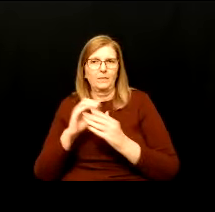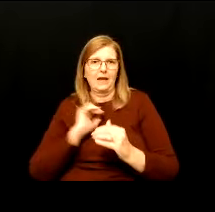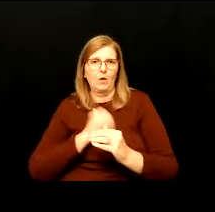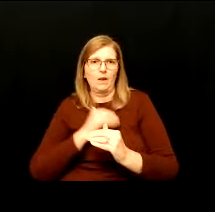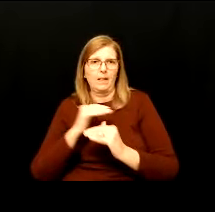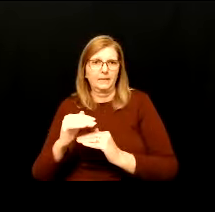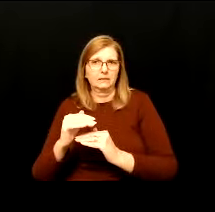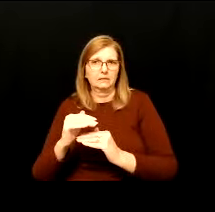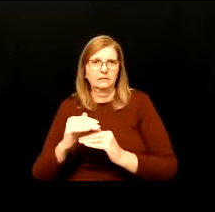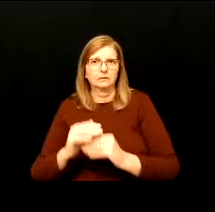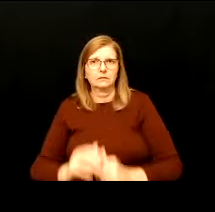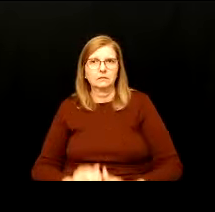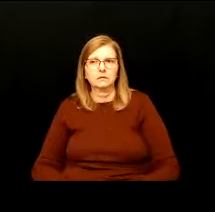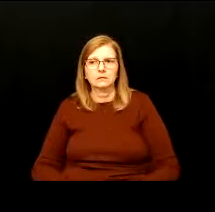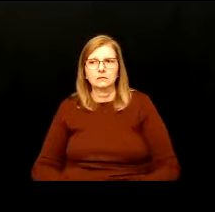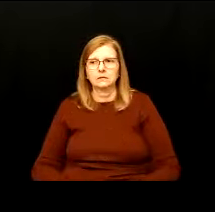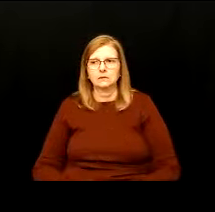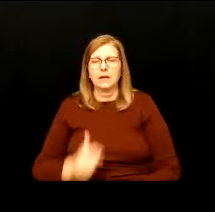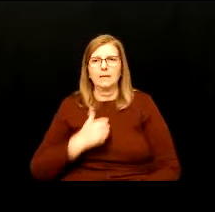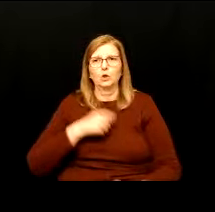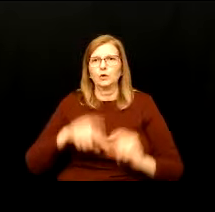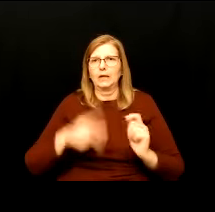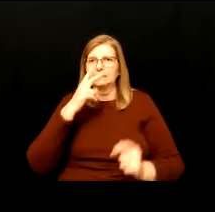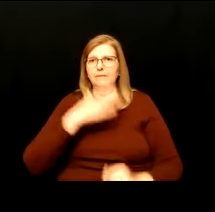Oh, I'm sorry, you can't see my face. I was shaking my head.